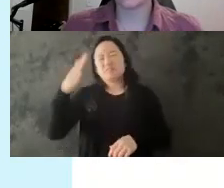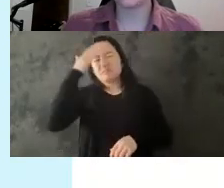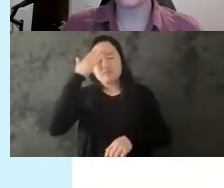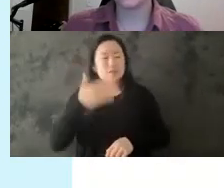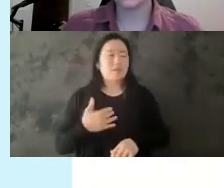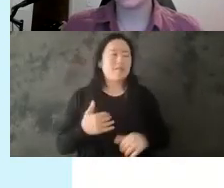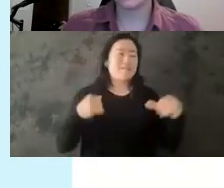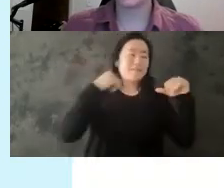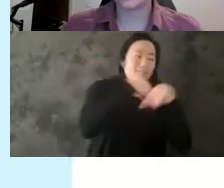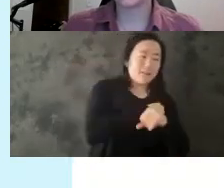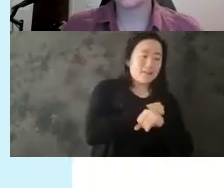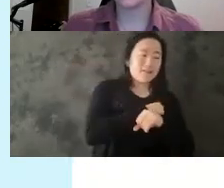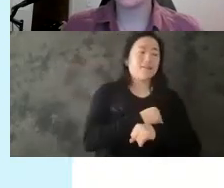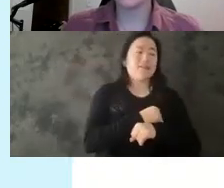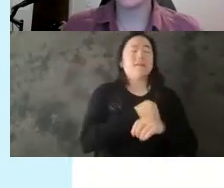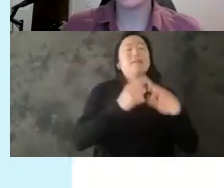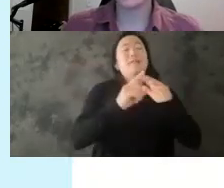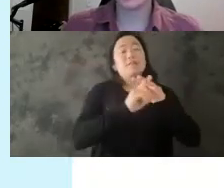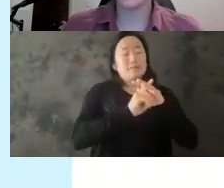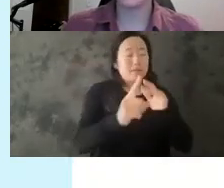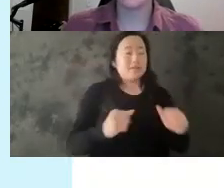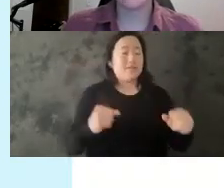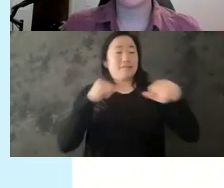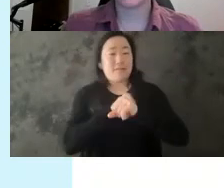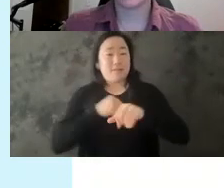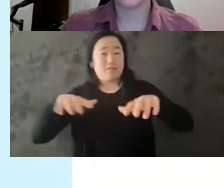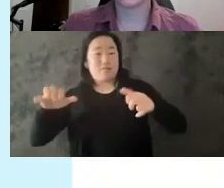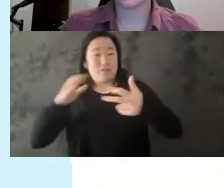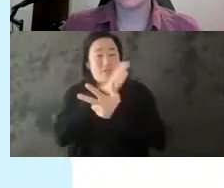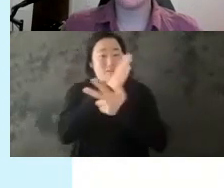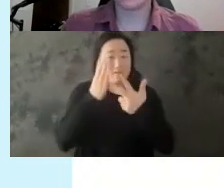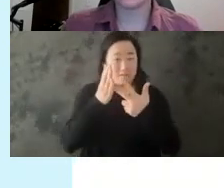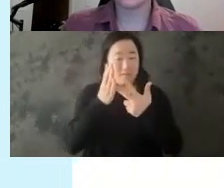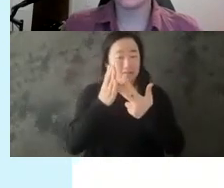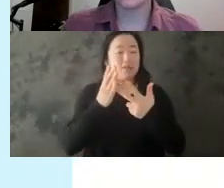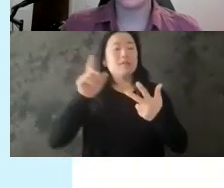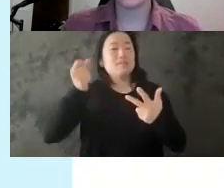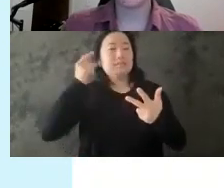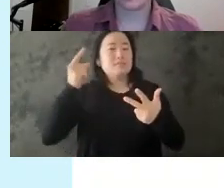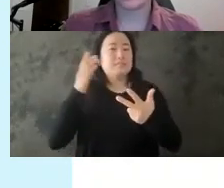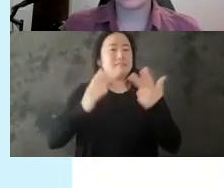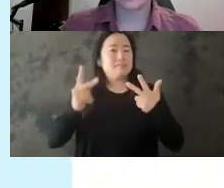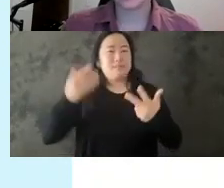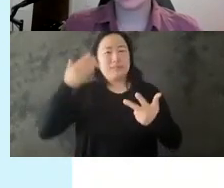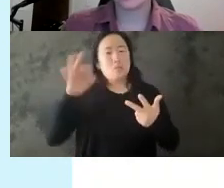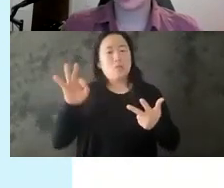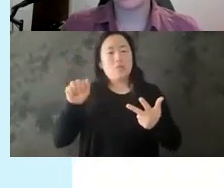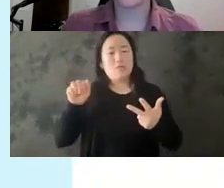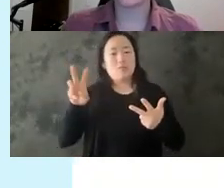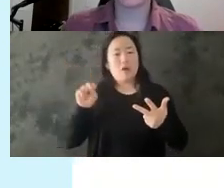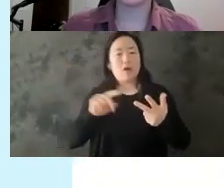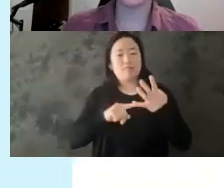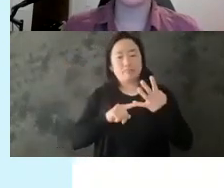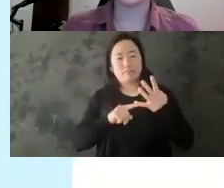or freeze in these ways that people might respond to trauma, but not necessarily fawn. So fawning is actually another